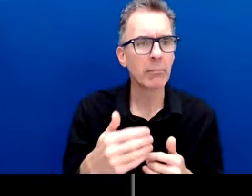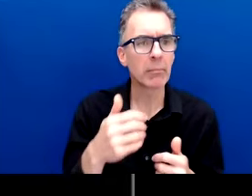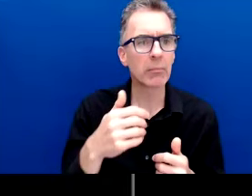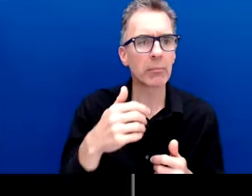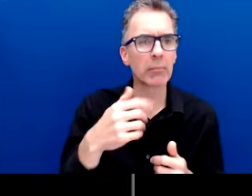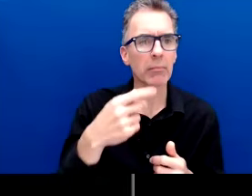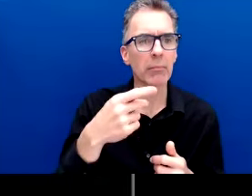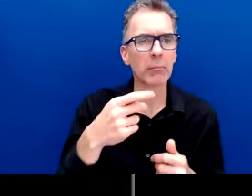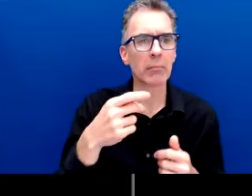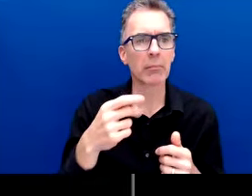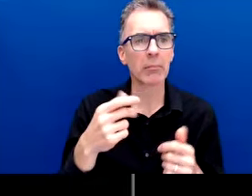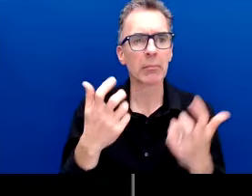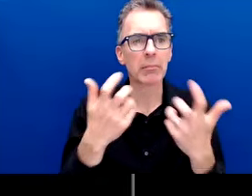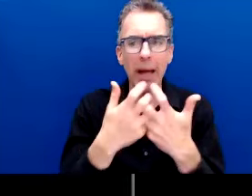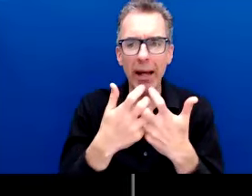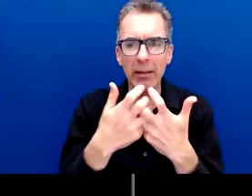neurocranium?